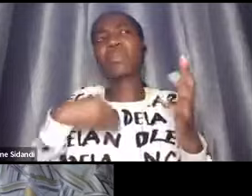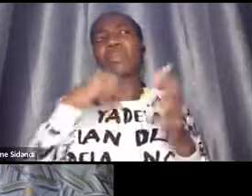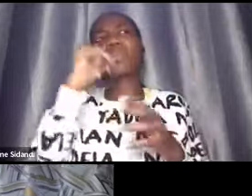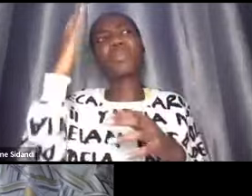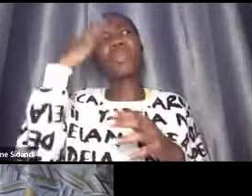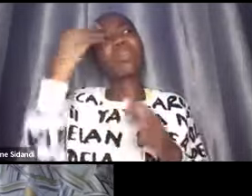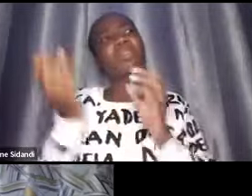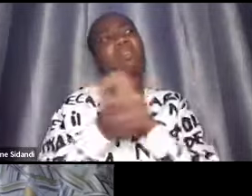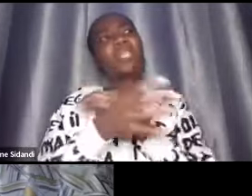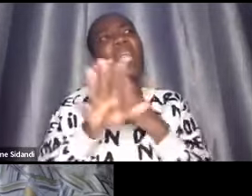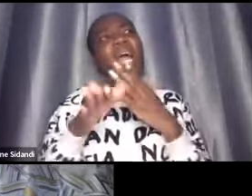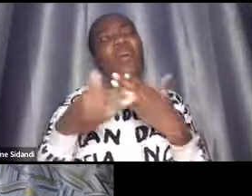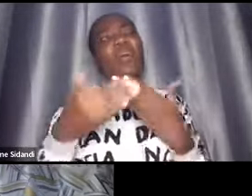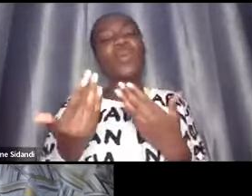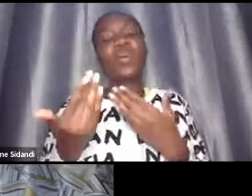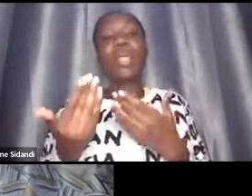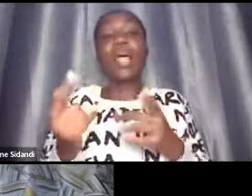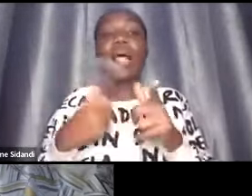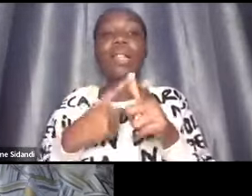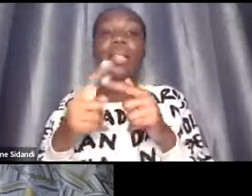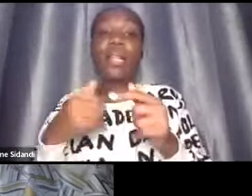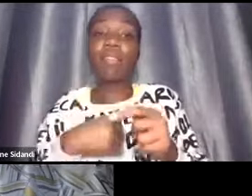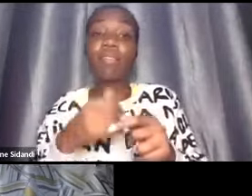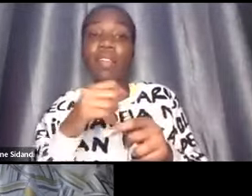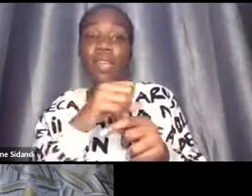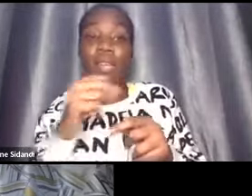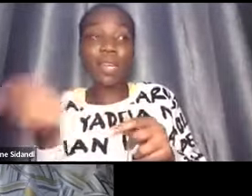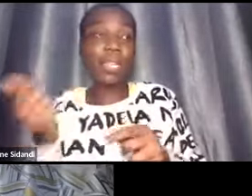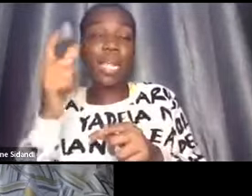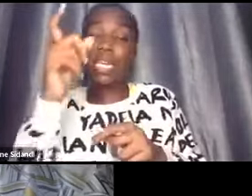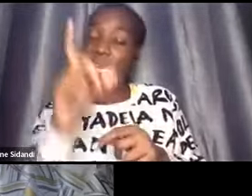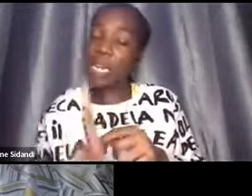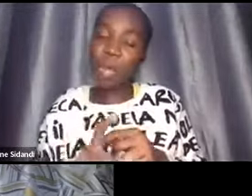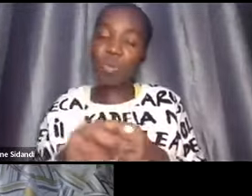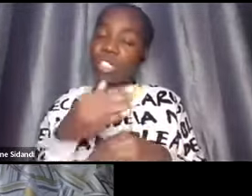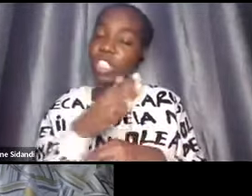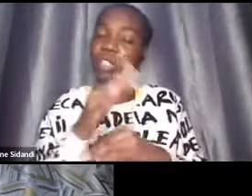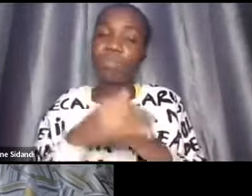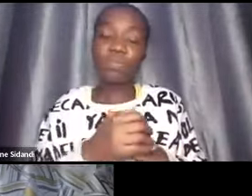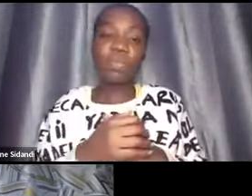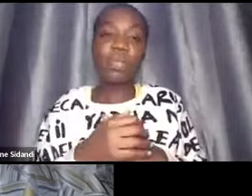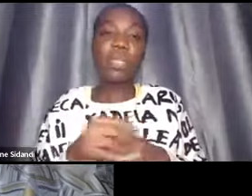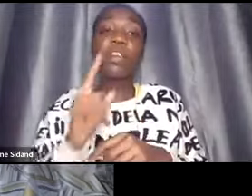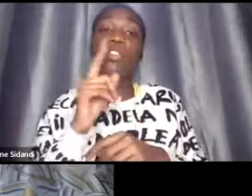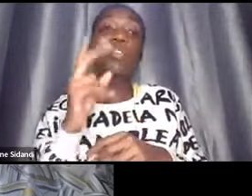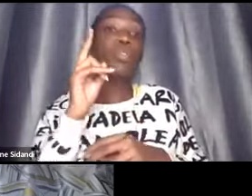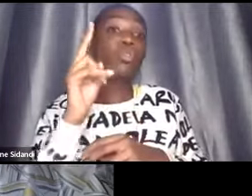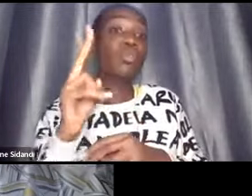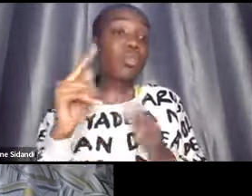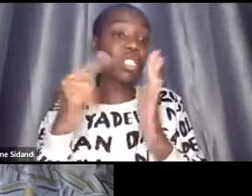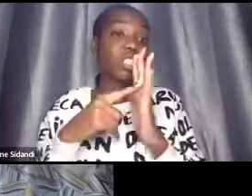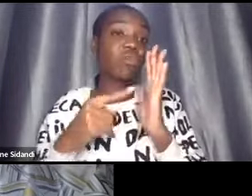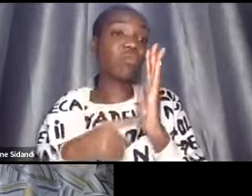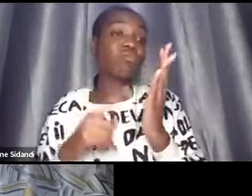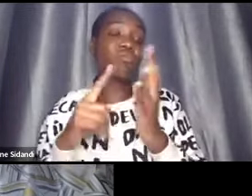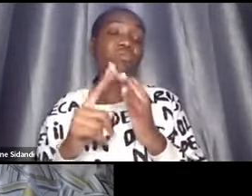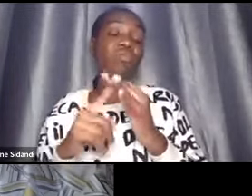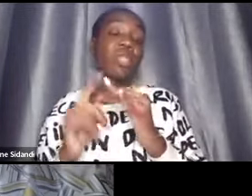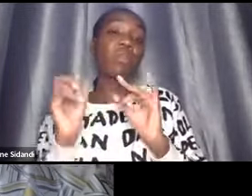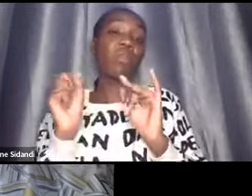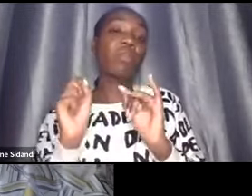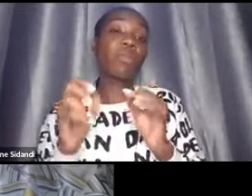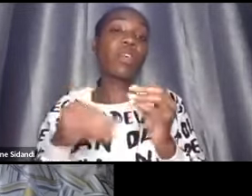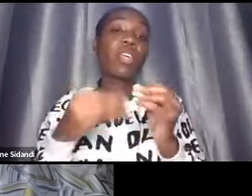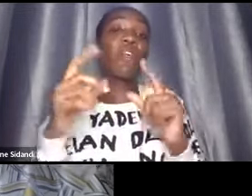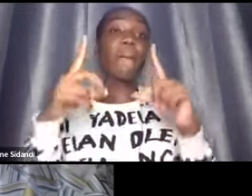time. And the other one is known as the ambivalence and is downstream. Now, these 2 psychological concepts will always give you a picture on how to